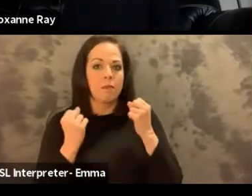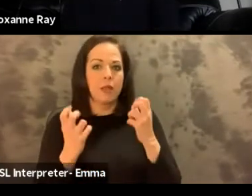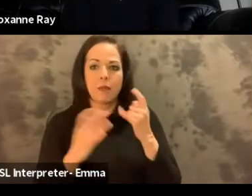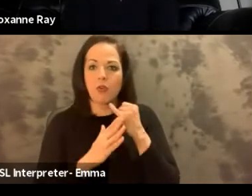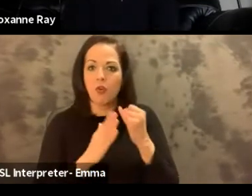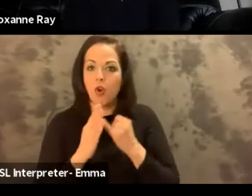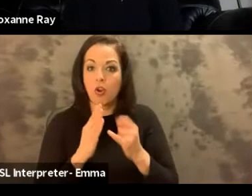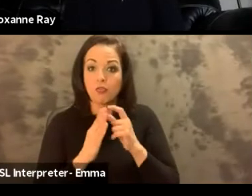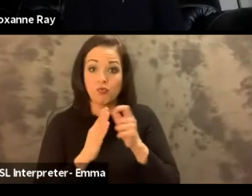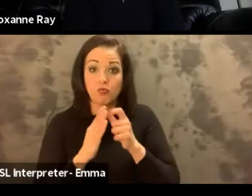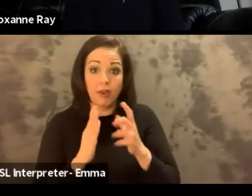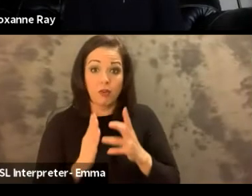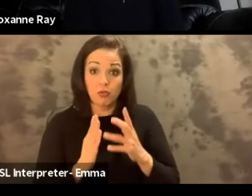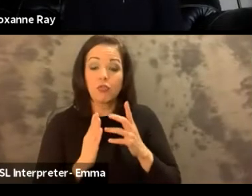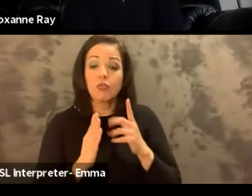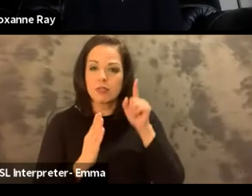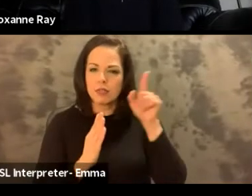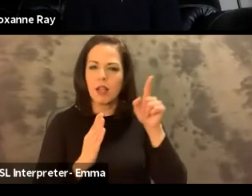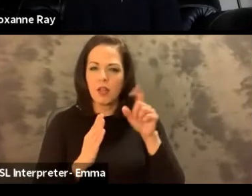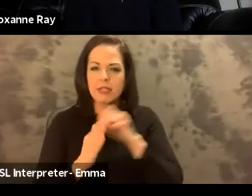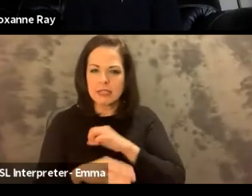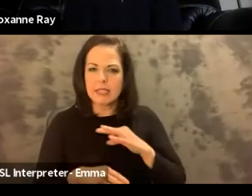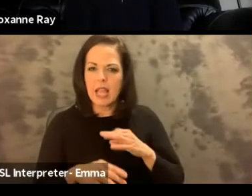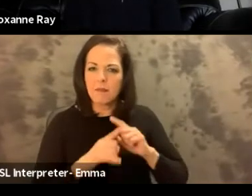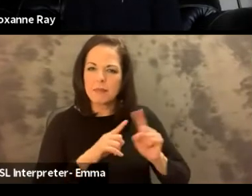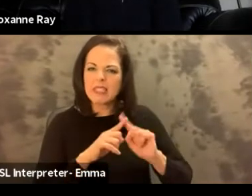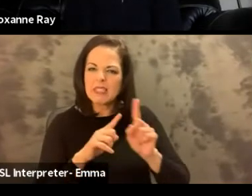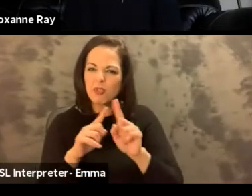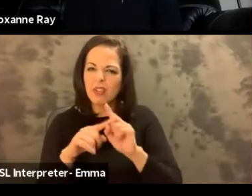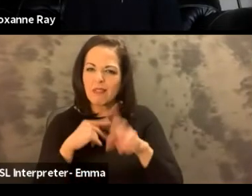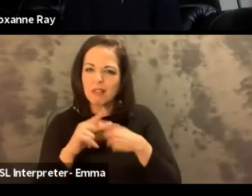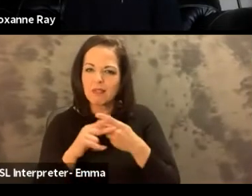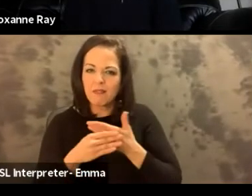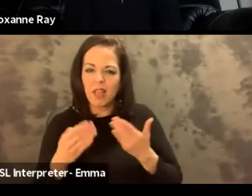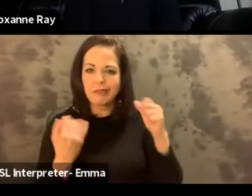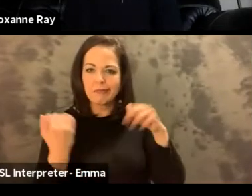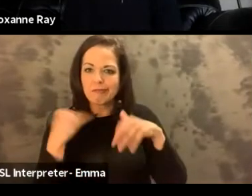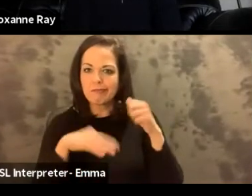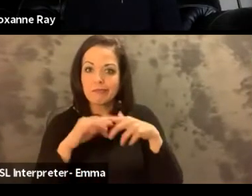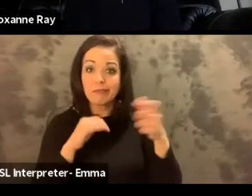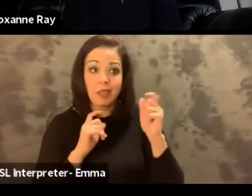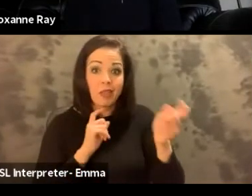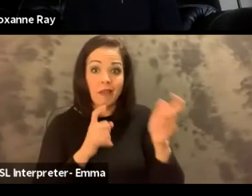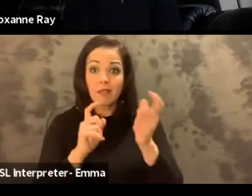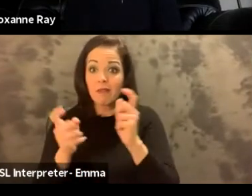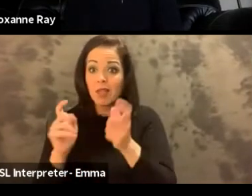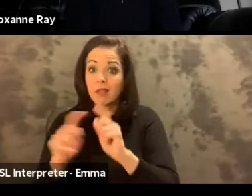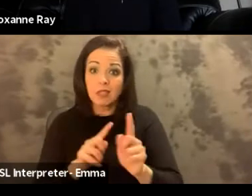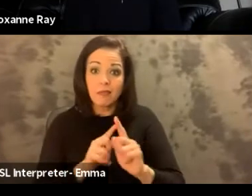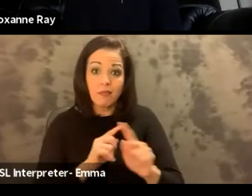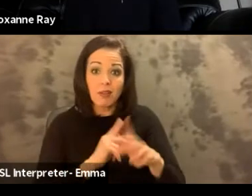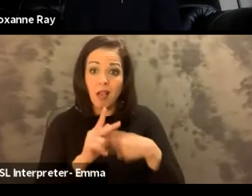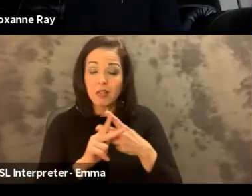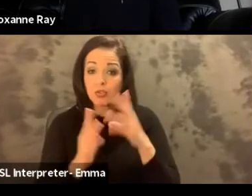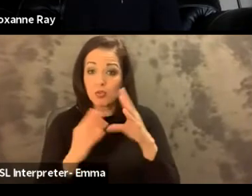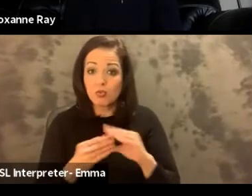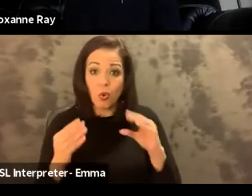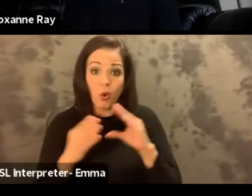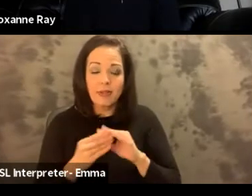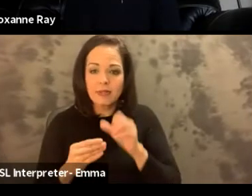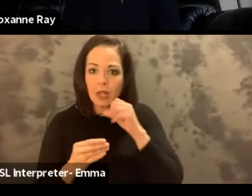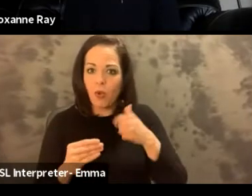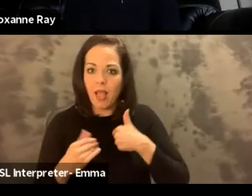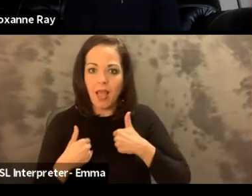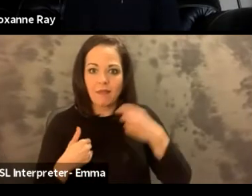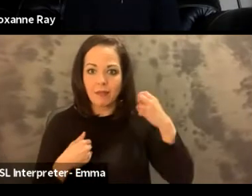staff, but kind of do all sorts of things. You know, they're assigned to do various things. They don't have a beat like I